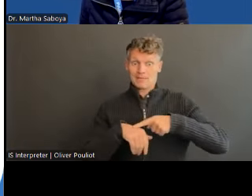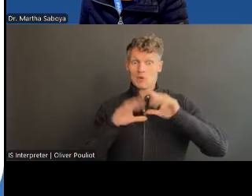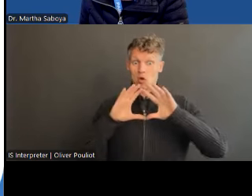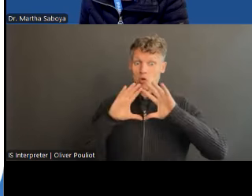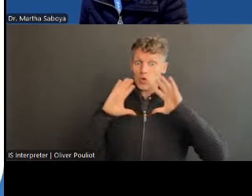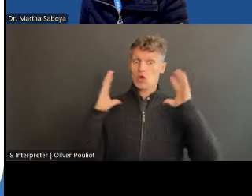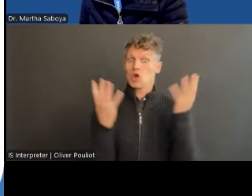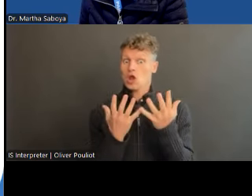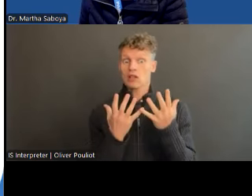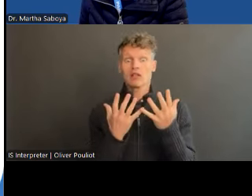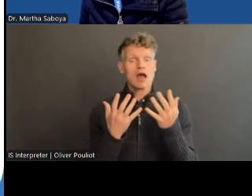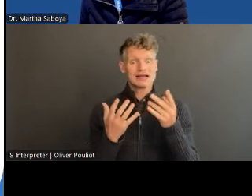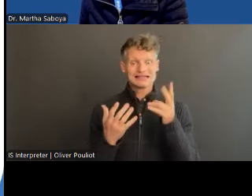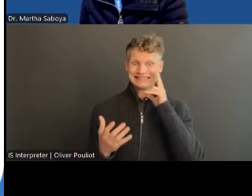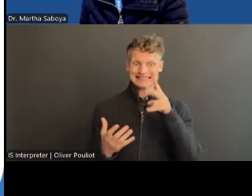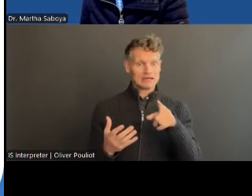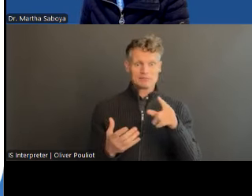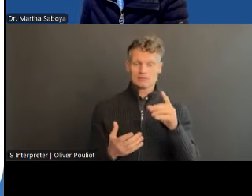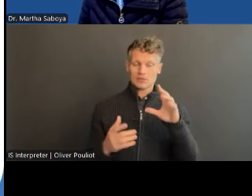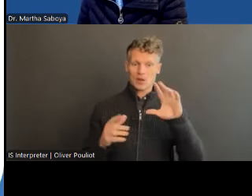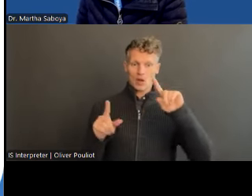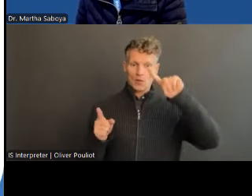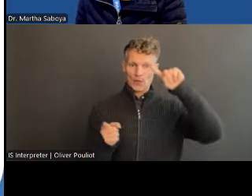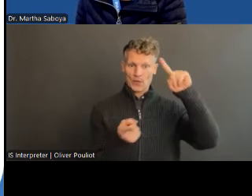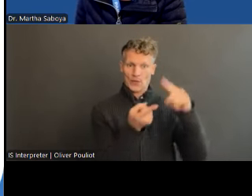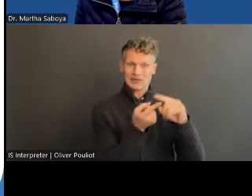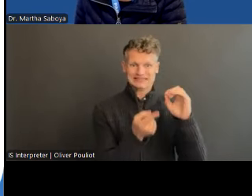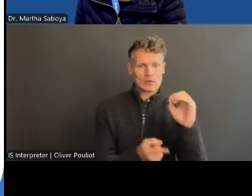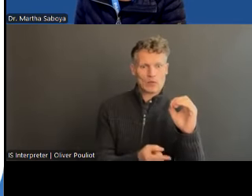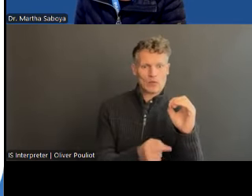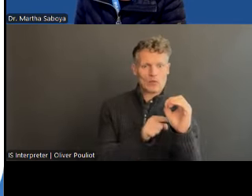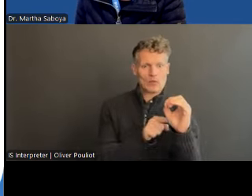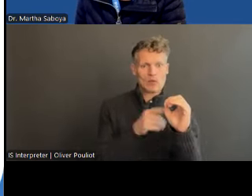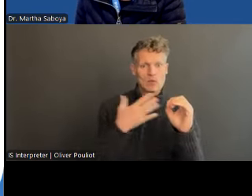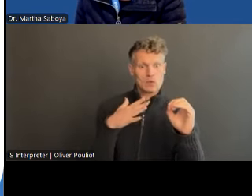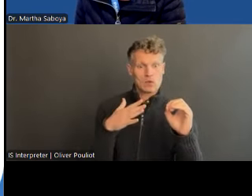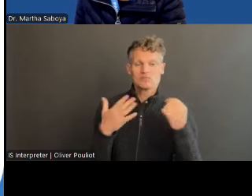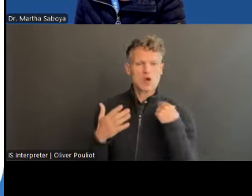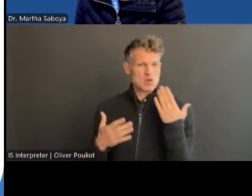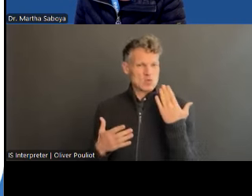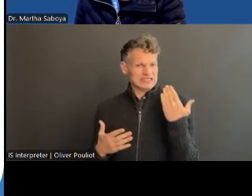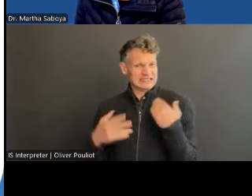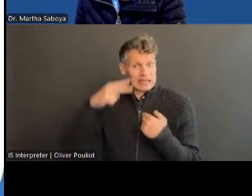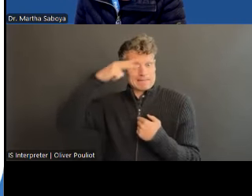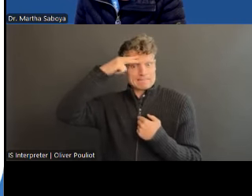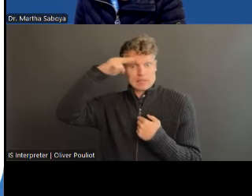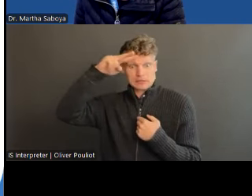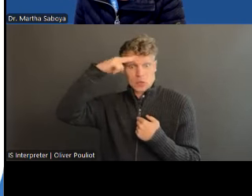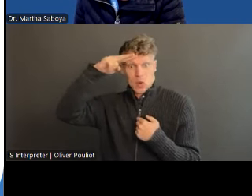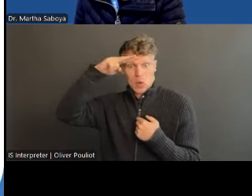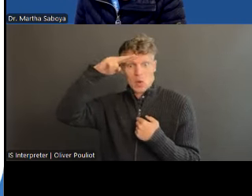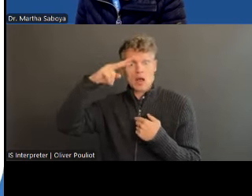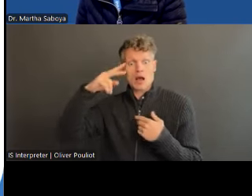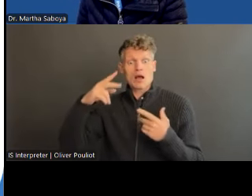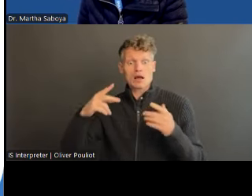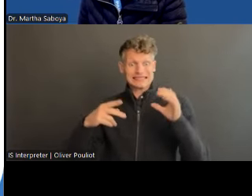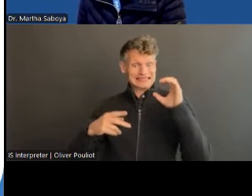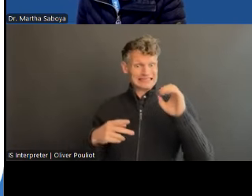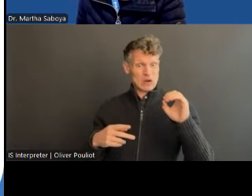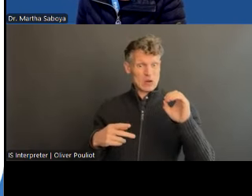for example. Most recently, Mexico achieved the elimination of human